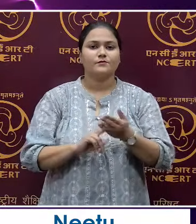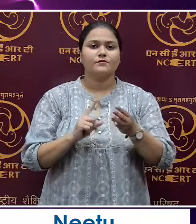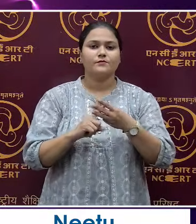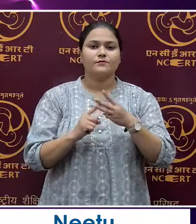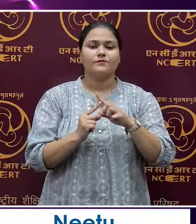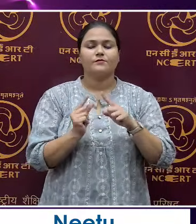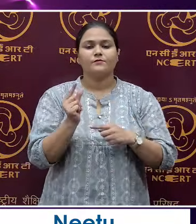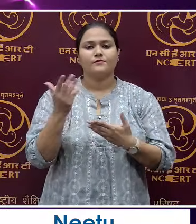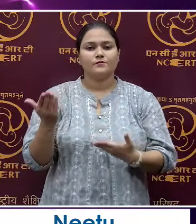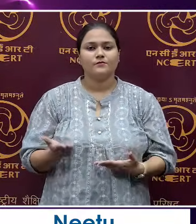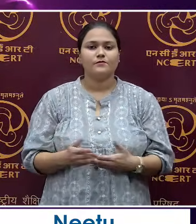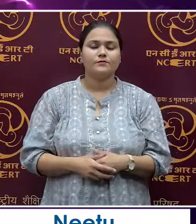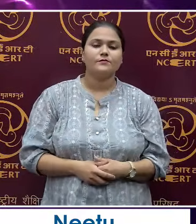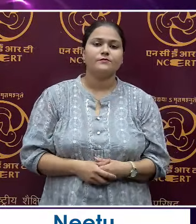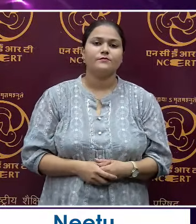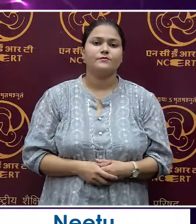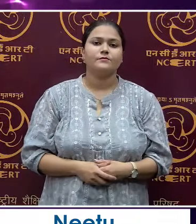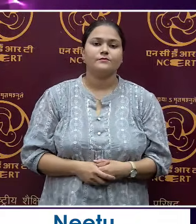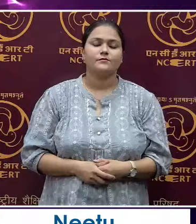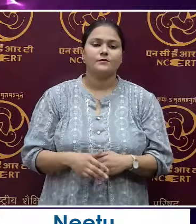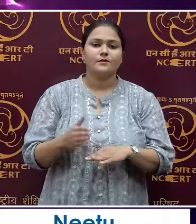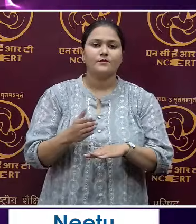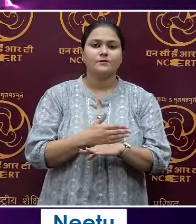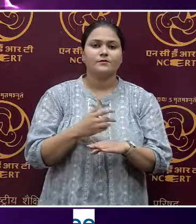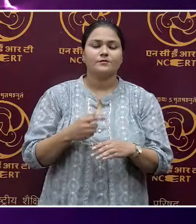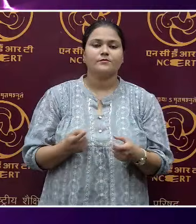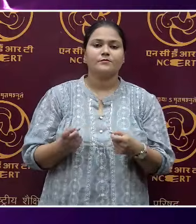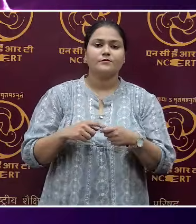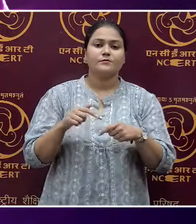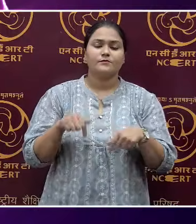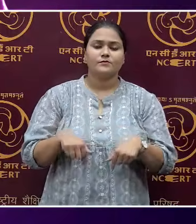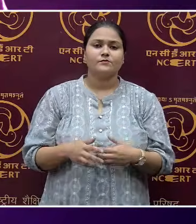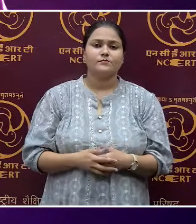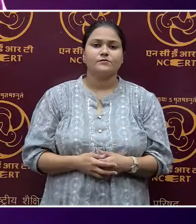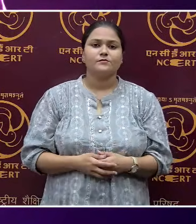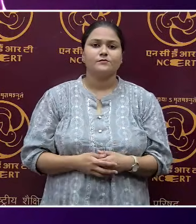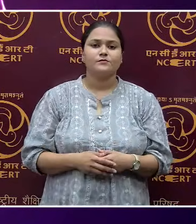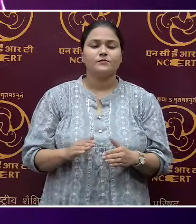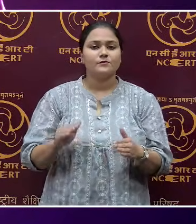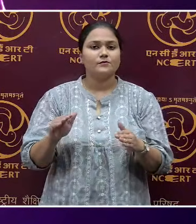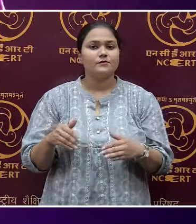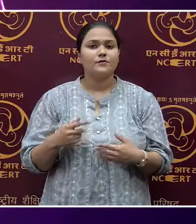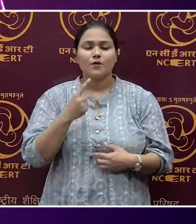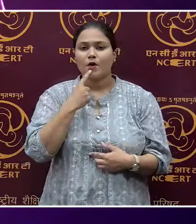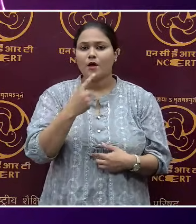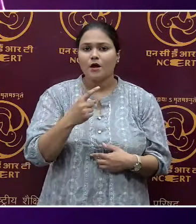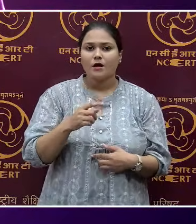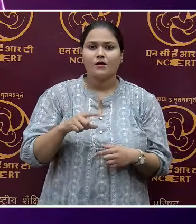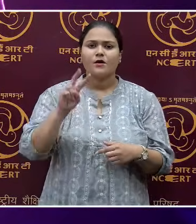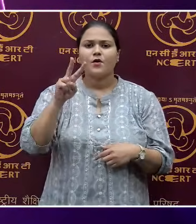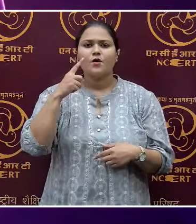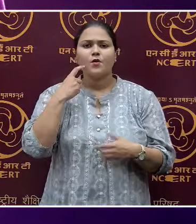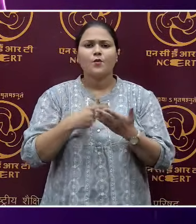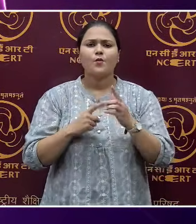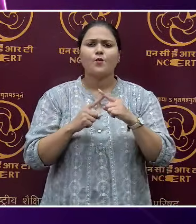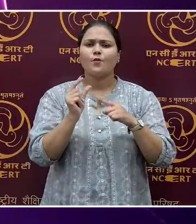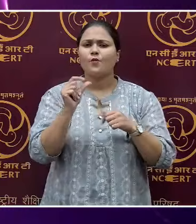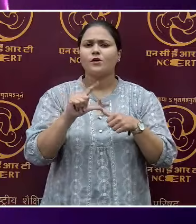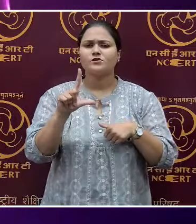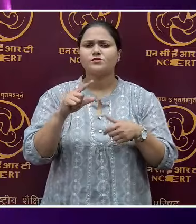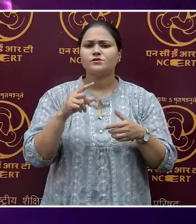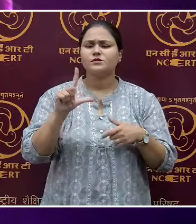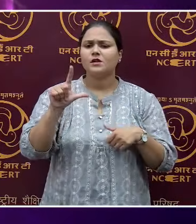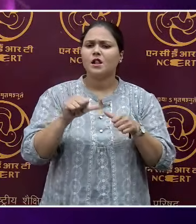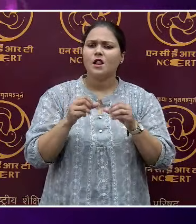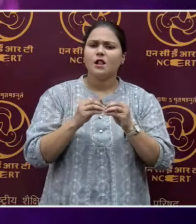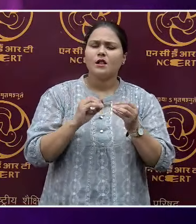session. So, before actually getting into the simulation, it's time for me to tell you about what virtual labs are. So, virtual lab is